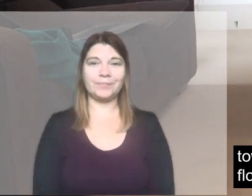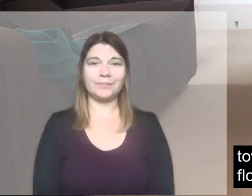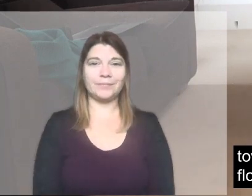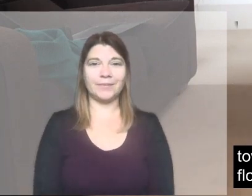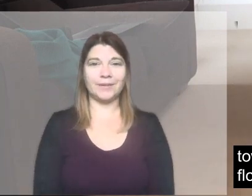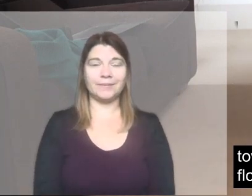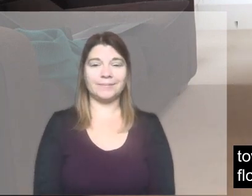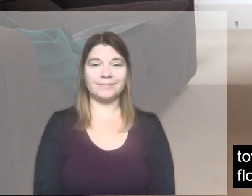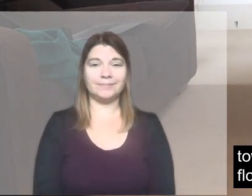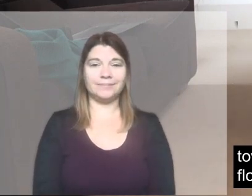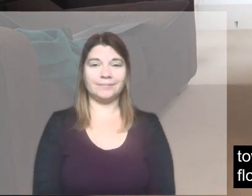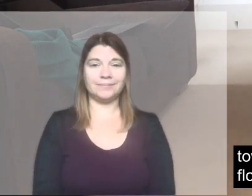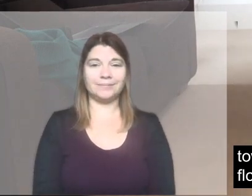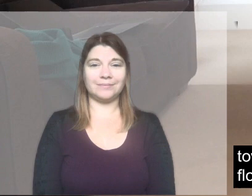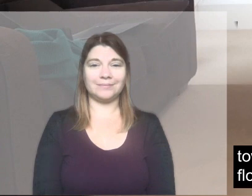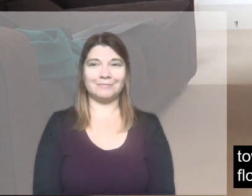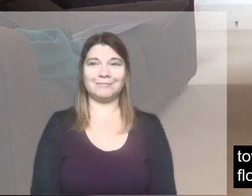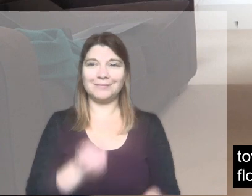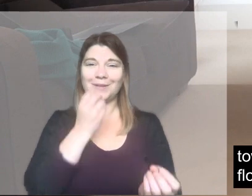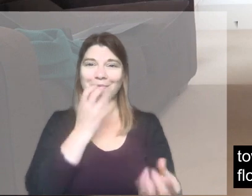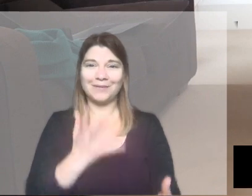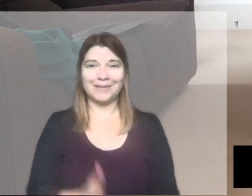and down towards the floor.